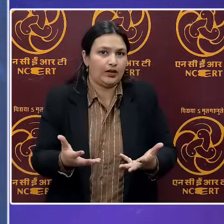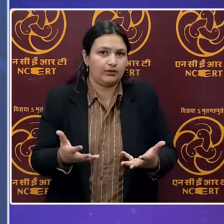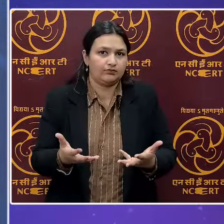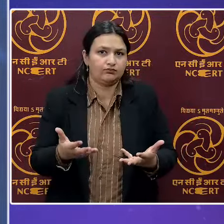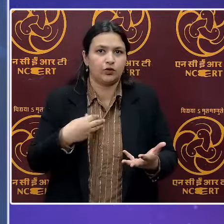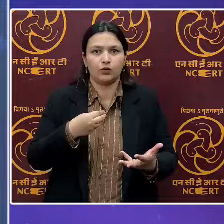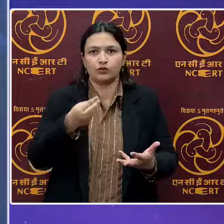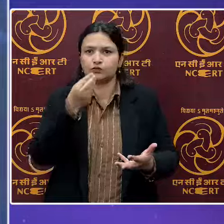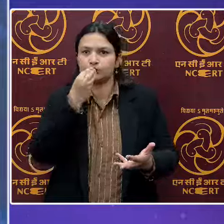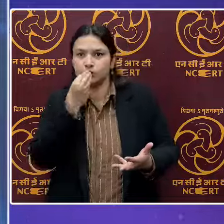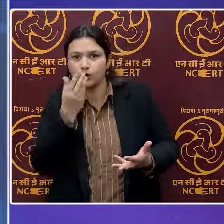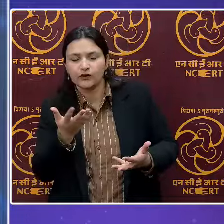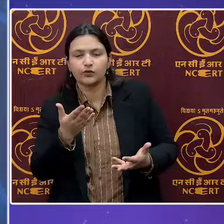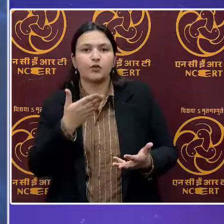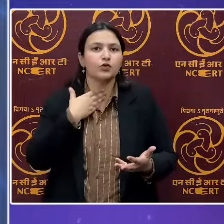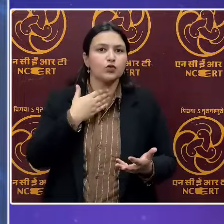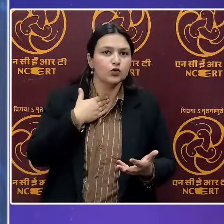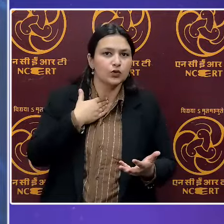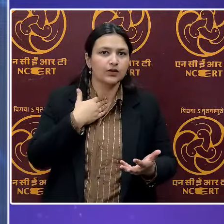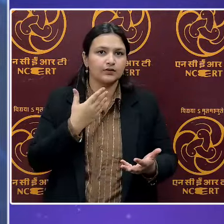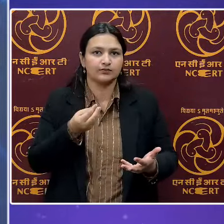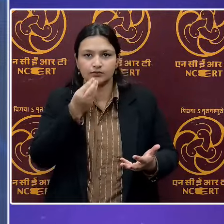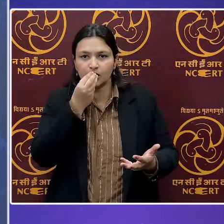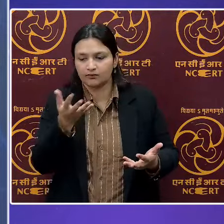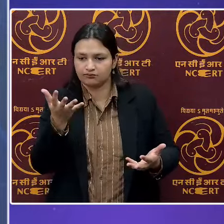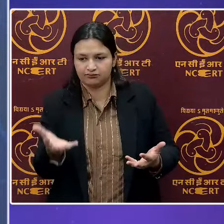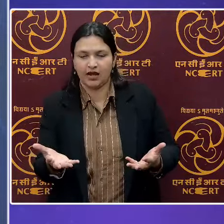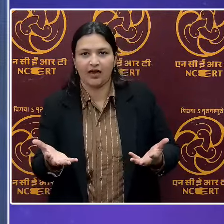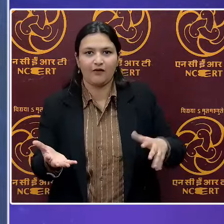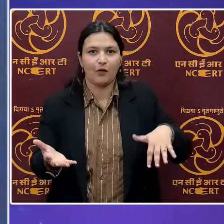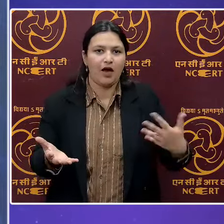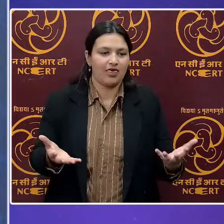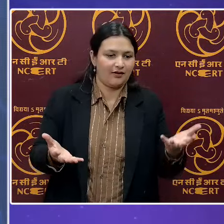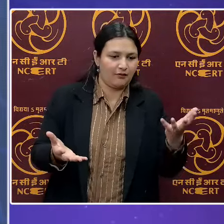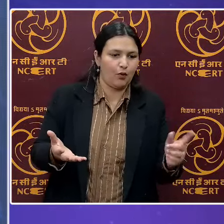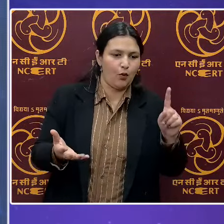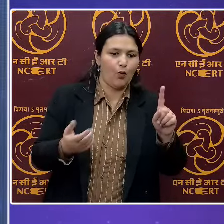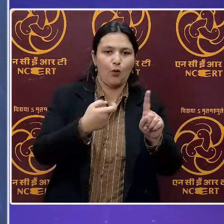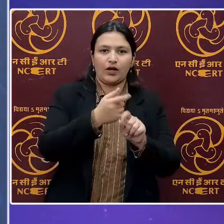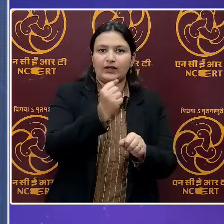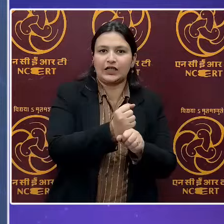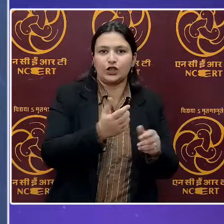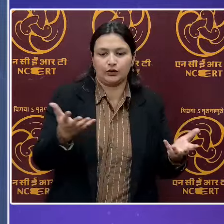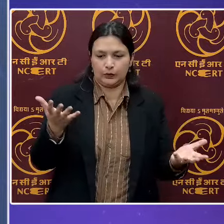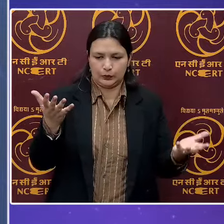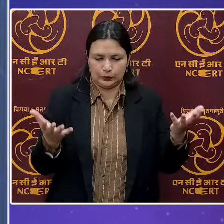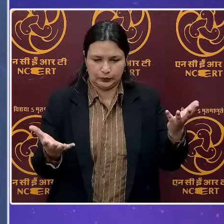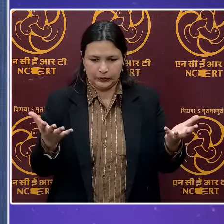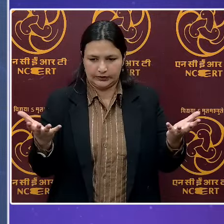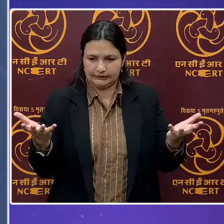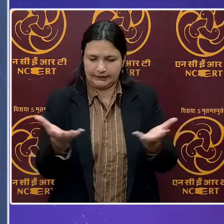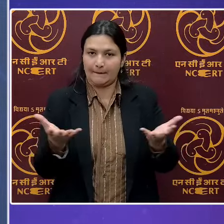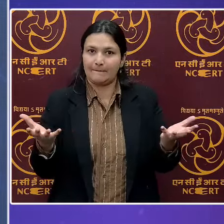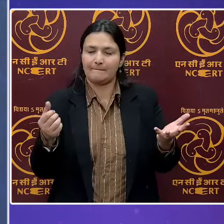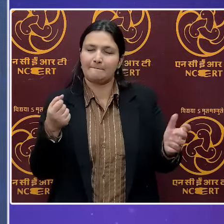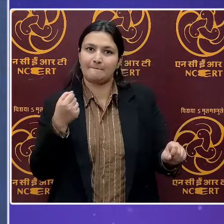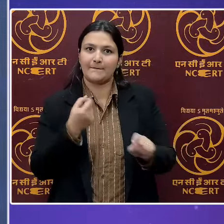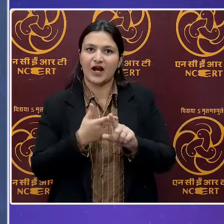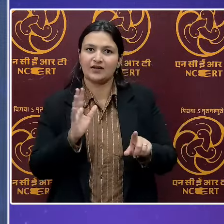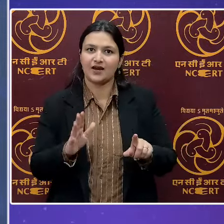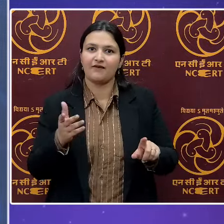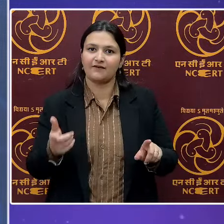have. You keep sugar on one side and then you keep the weight on the other side. Then you compare the two. Right. So then you say, if